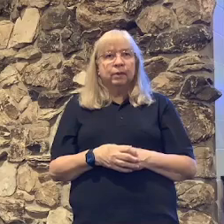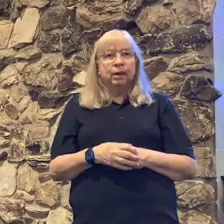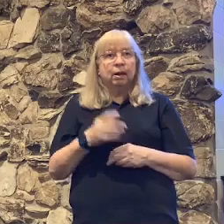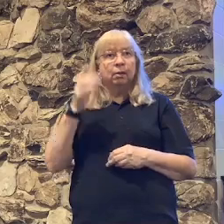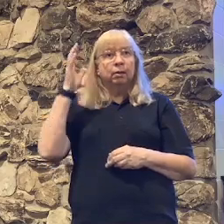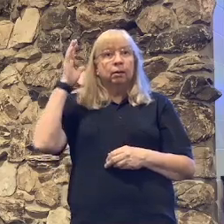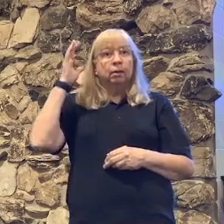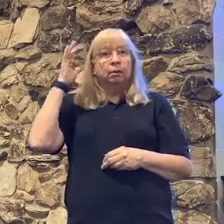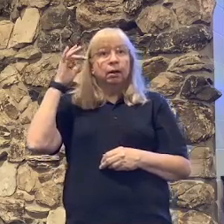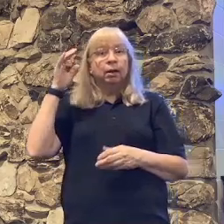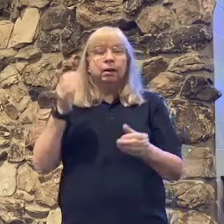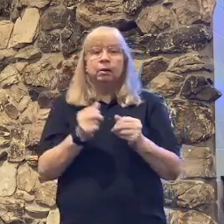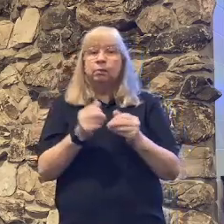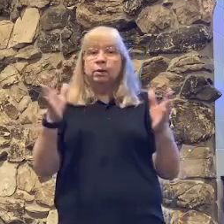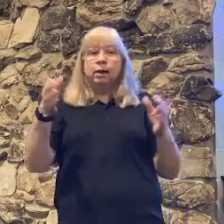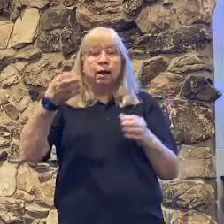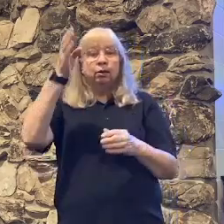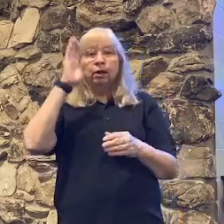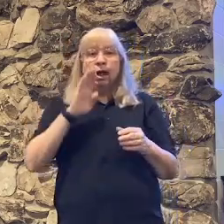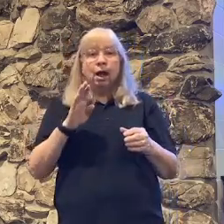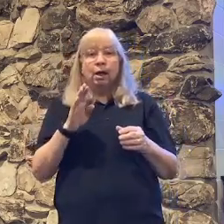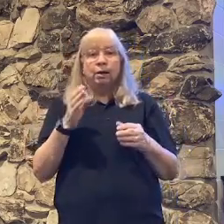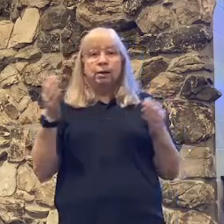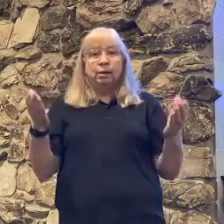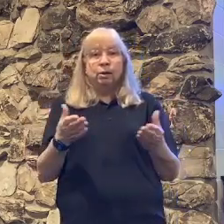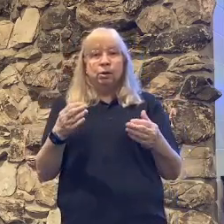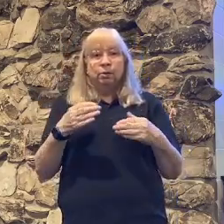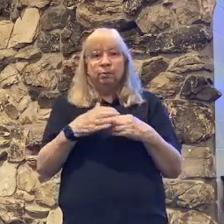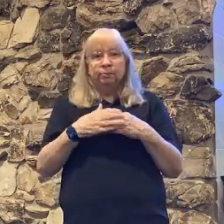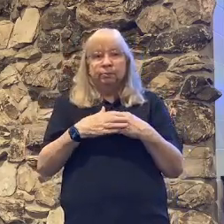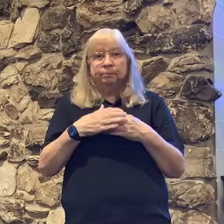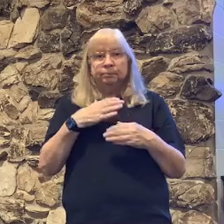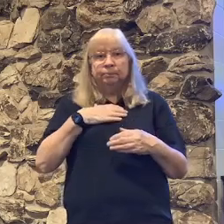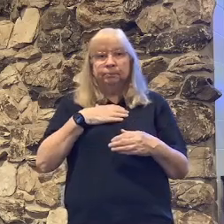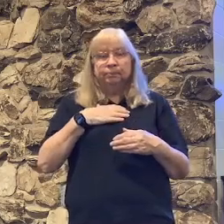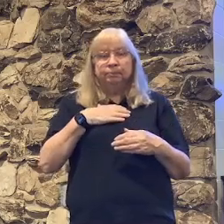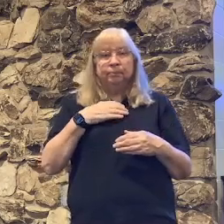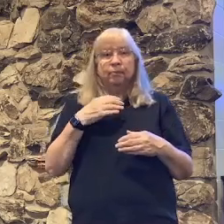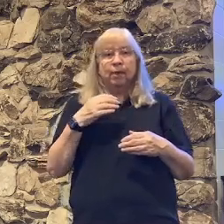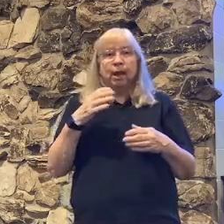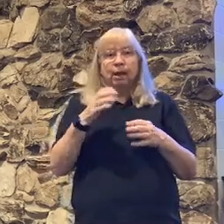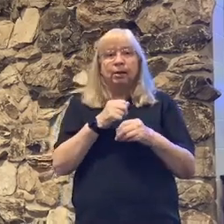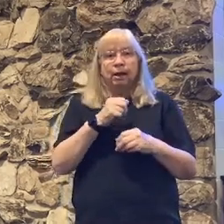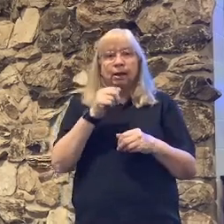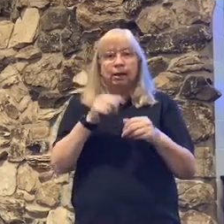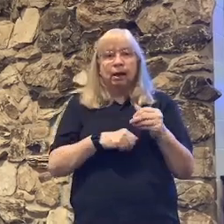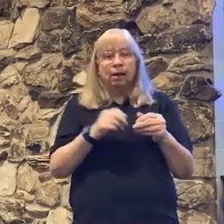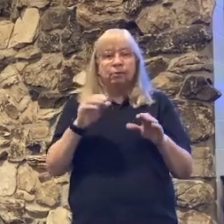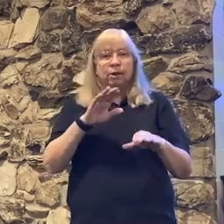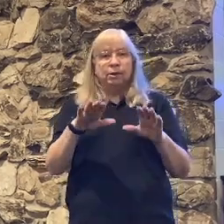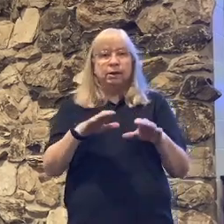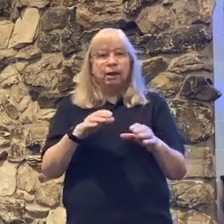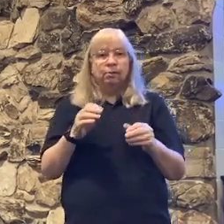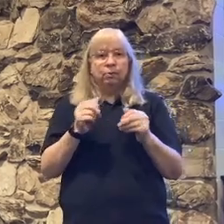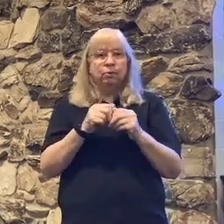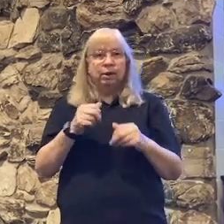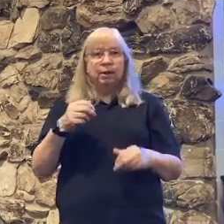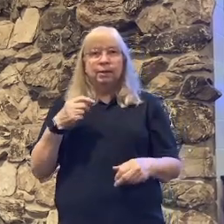Because without God right here by my side, taking every step in sync with me,